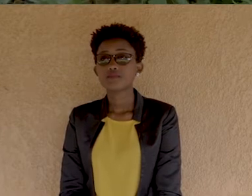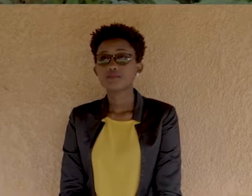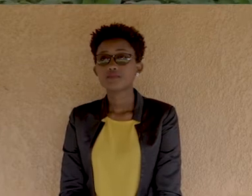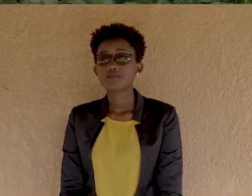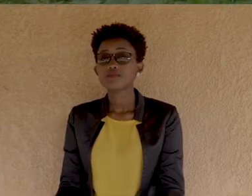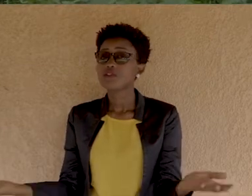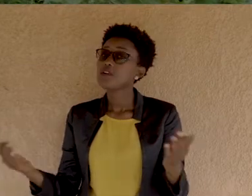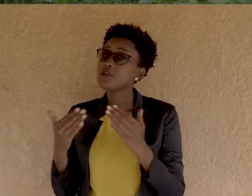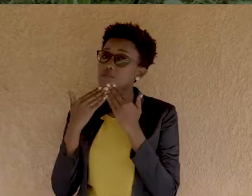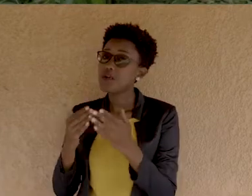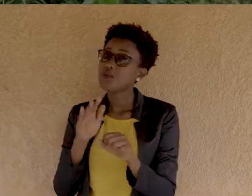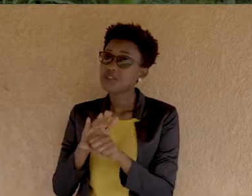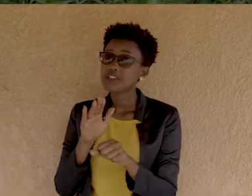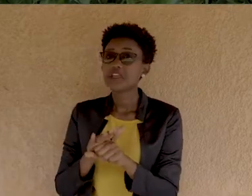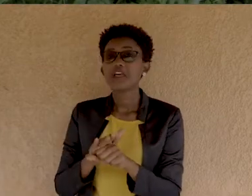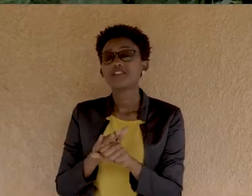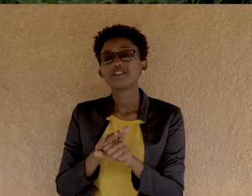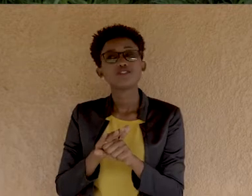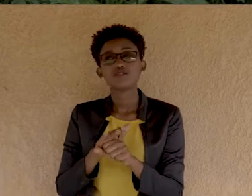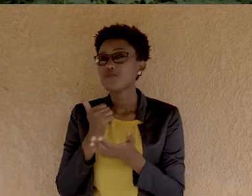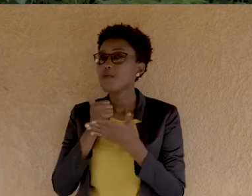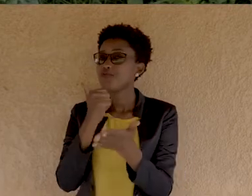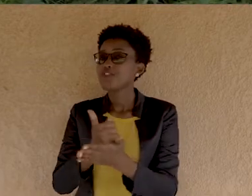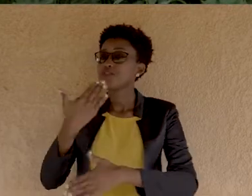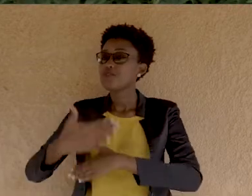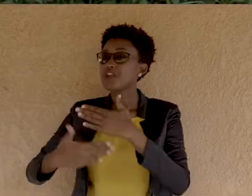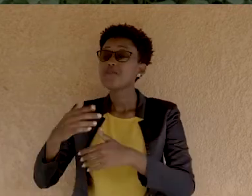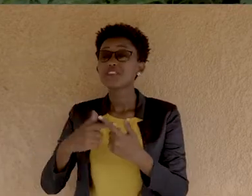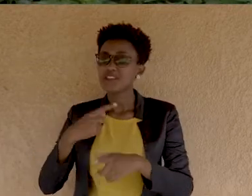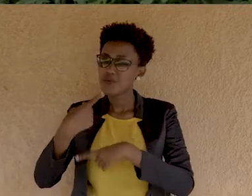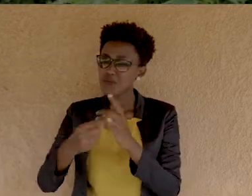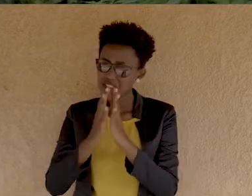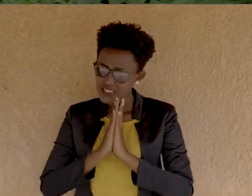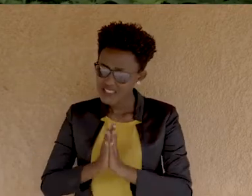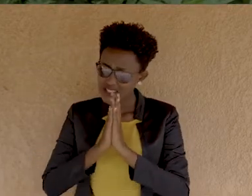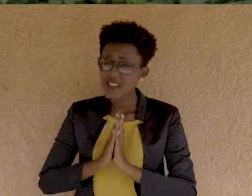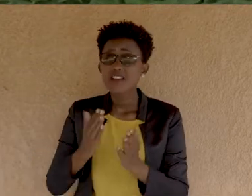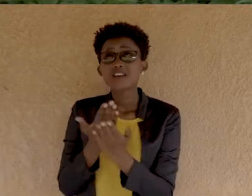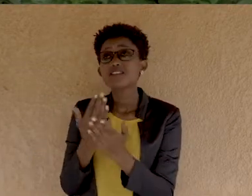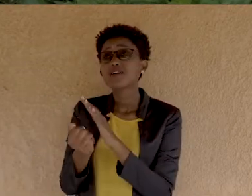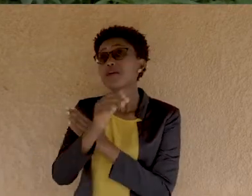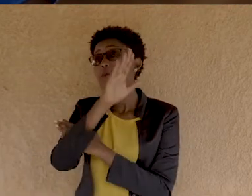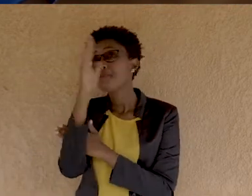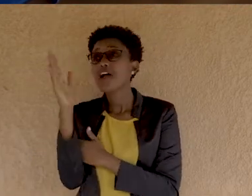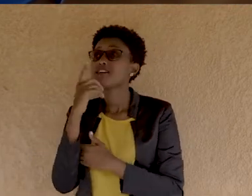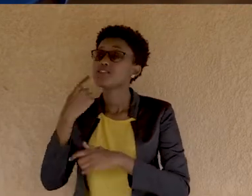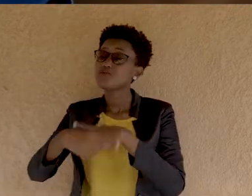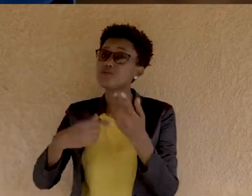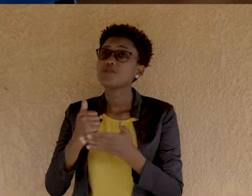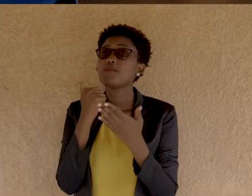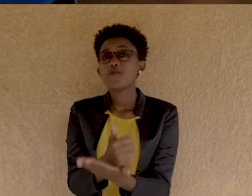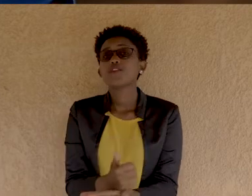Rwose kuba mwaramubaye hafi ngiye n'icyifuzo nashyize imbere y'Imana ndavuga ngo Mana. The Legal Aid Forum was truly there for